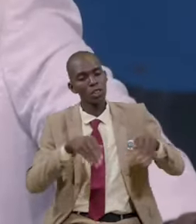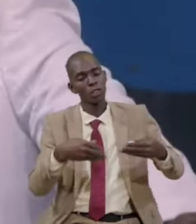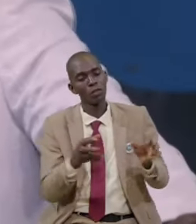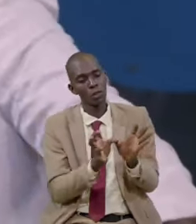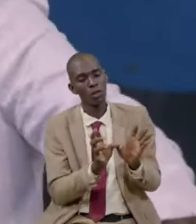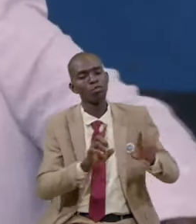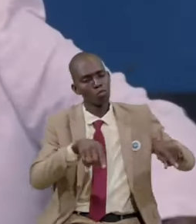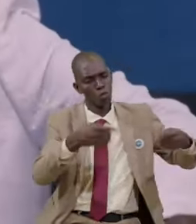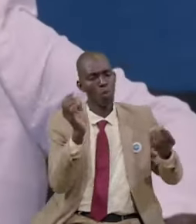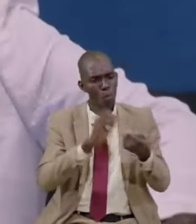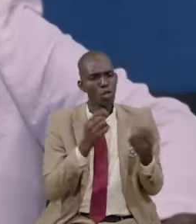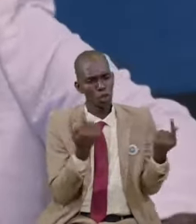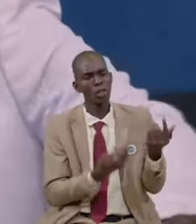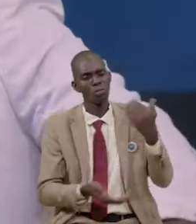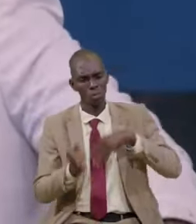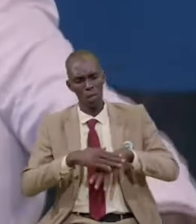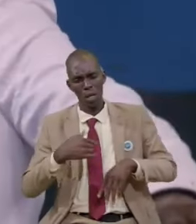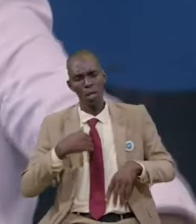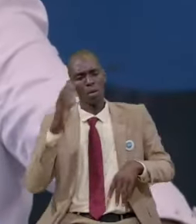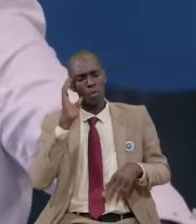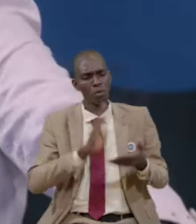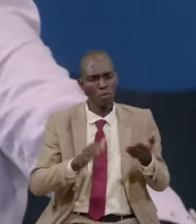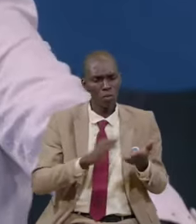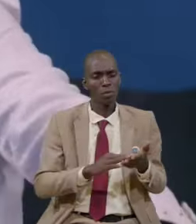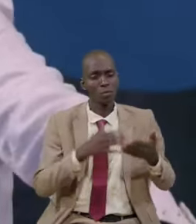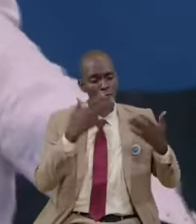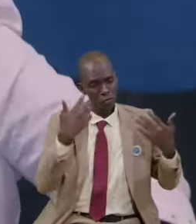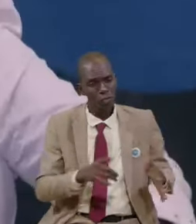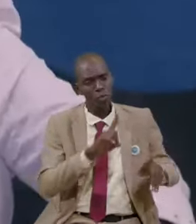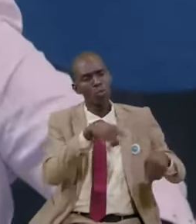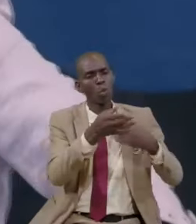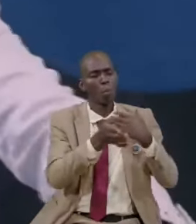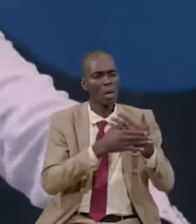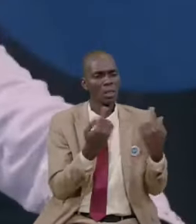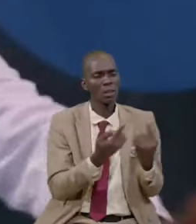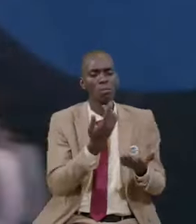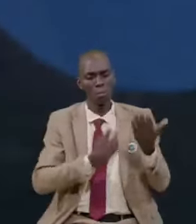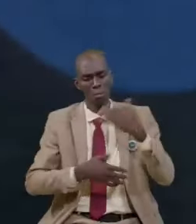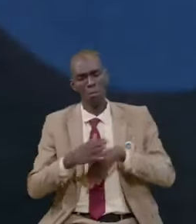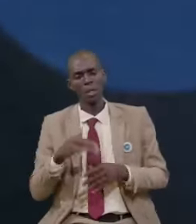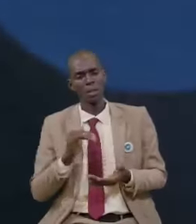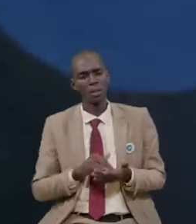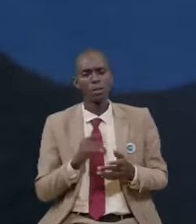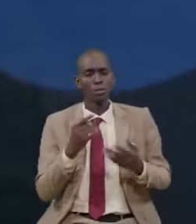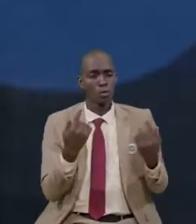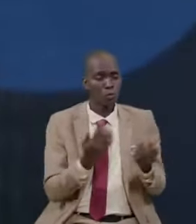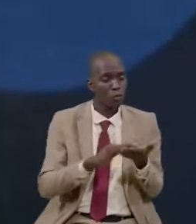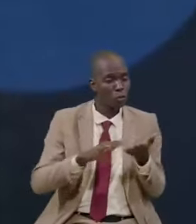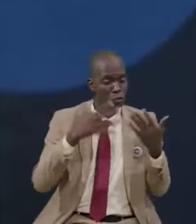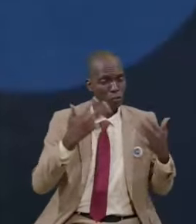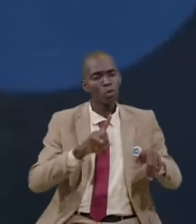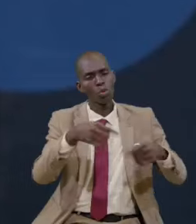back. And then go and sin again and come back. And then go and sin again and come back. No. we confess